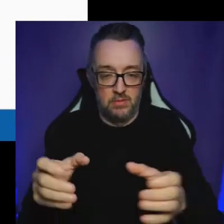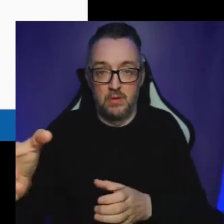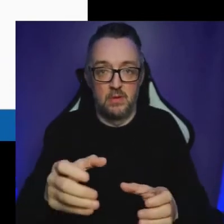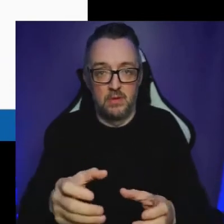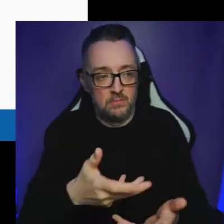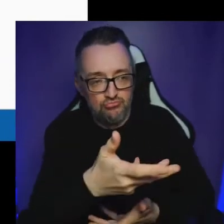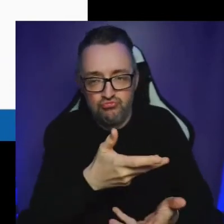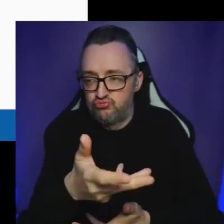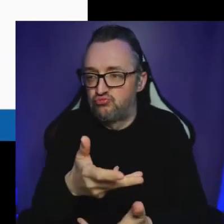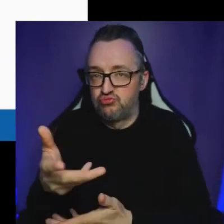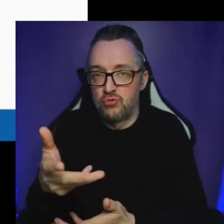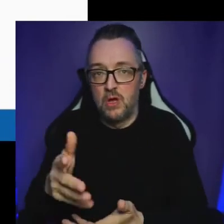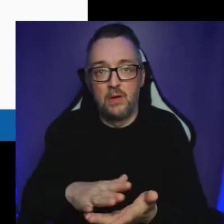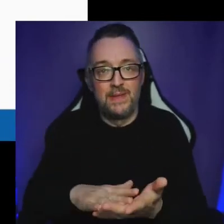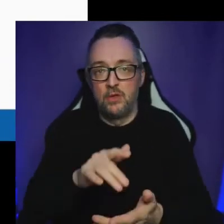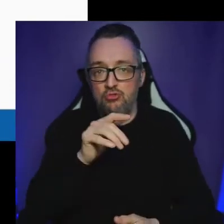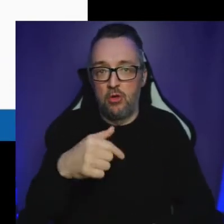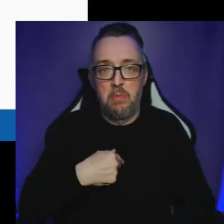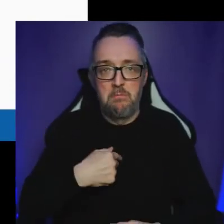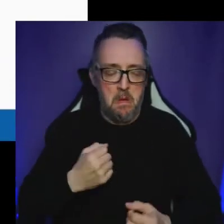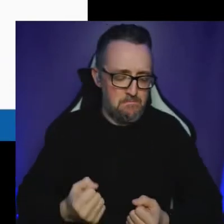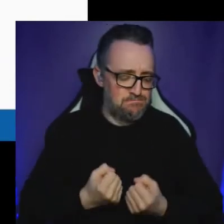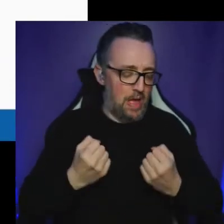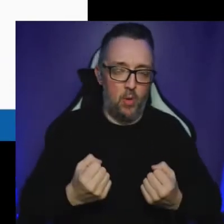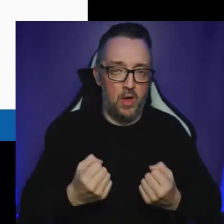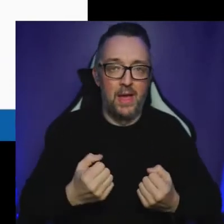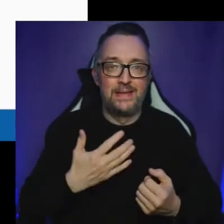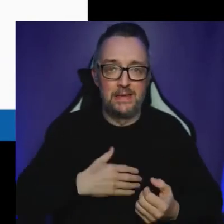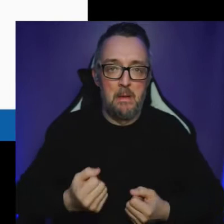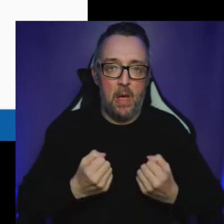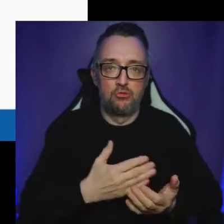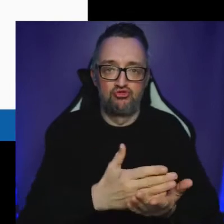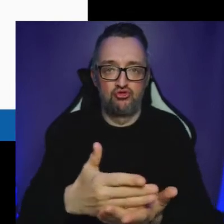that power away from me, which is a really important thing to do.